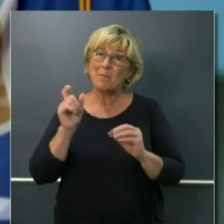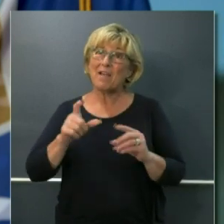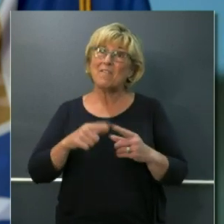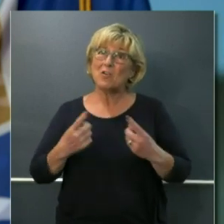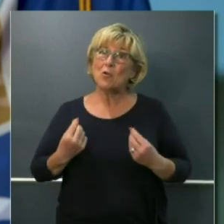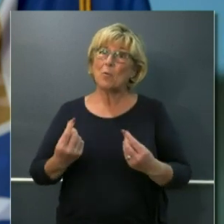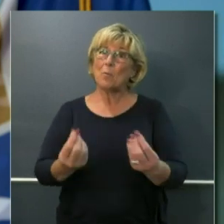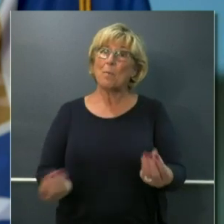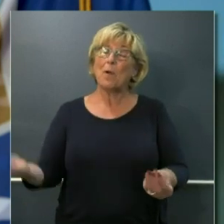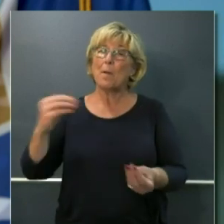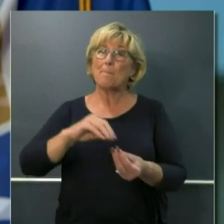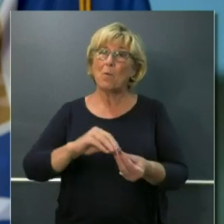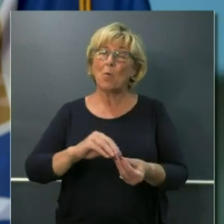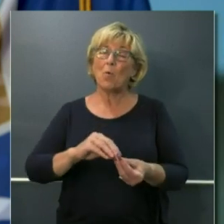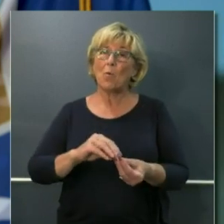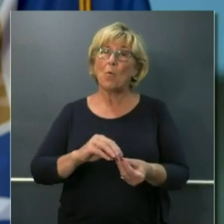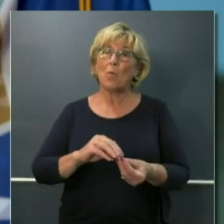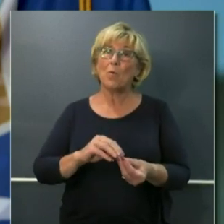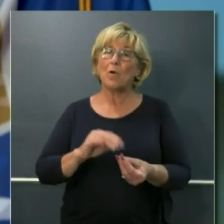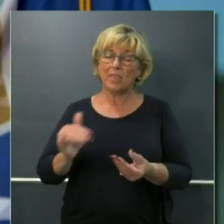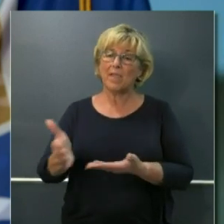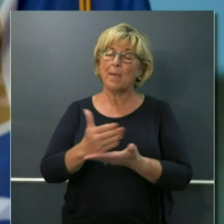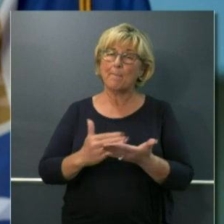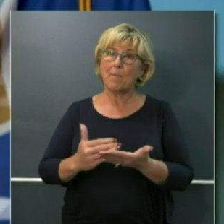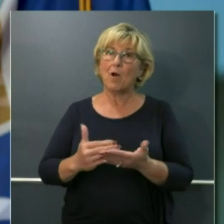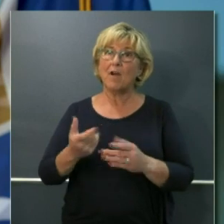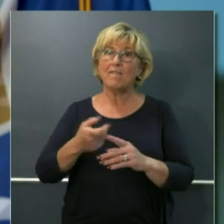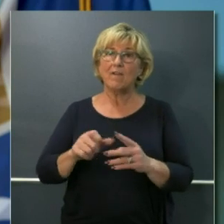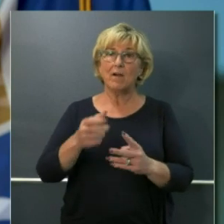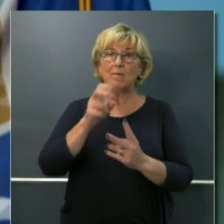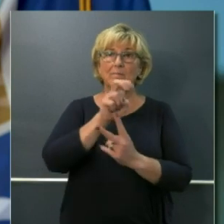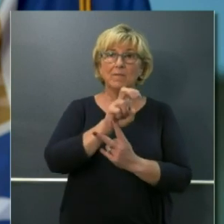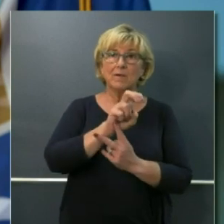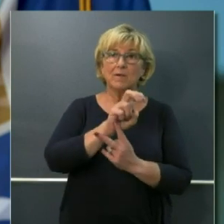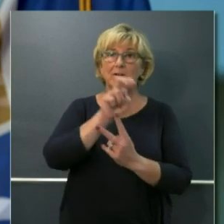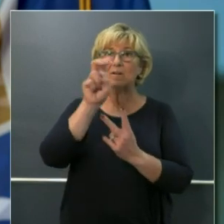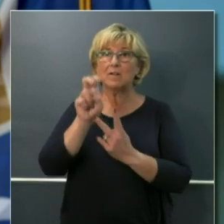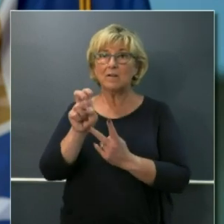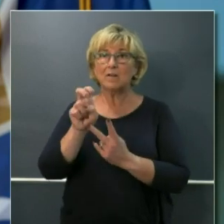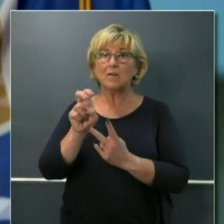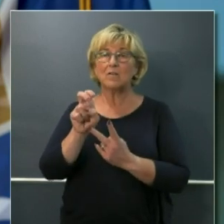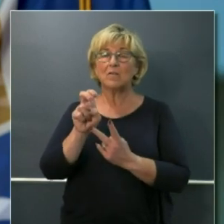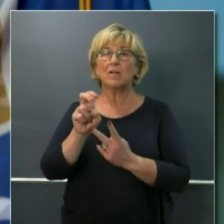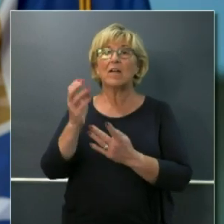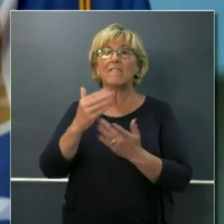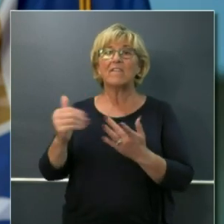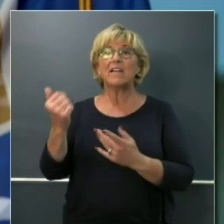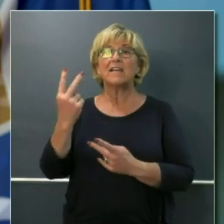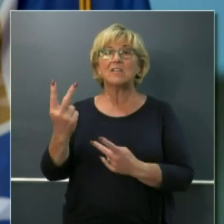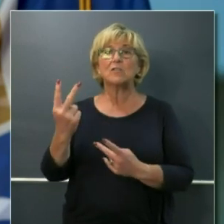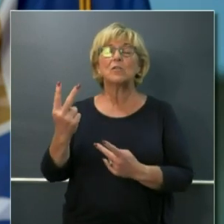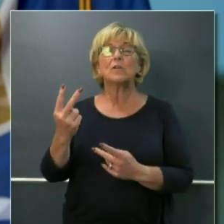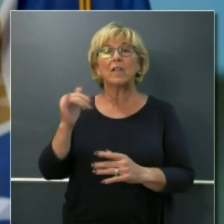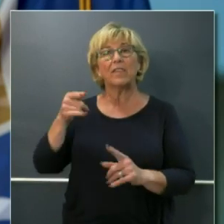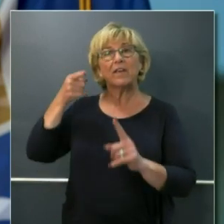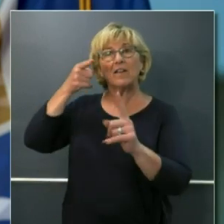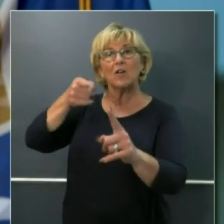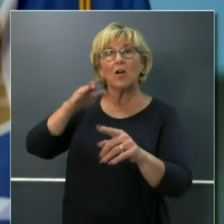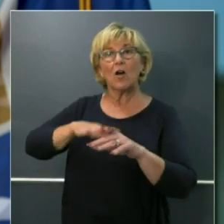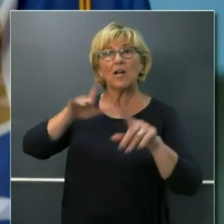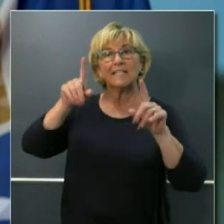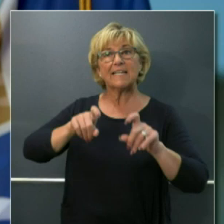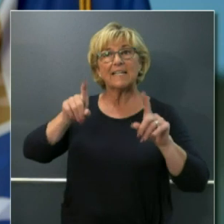more, and this is part of moving from phase 1 to phase 2. It's one of the principal indicators on